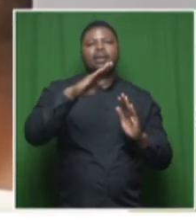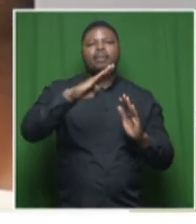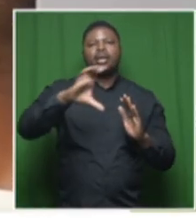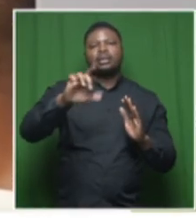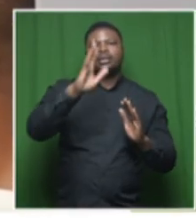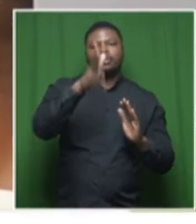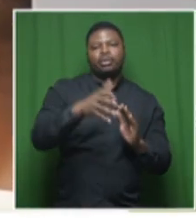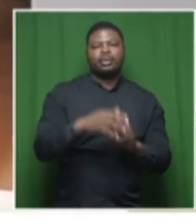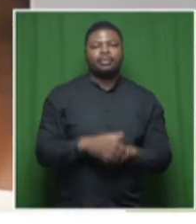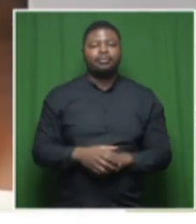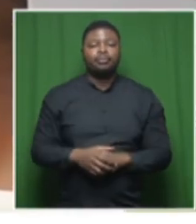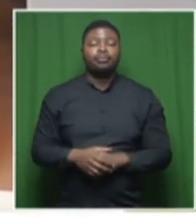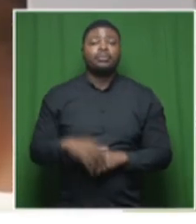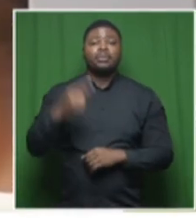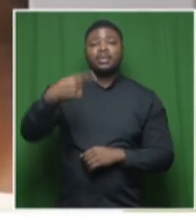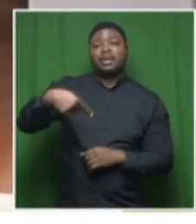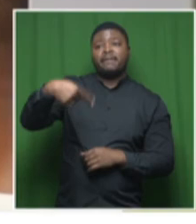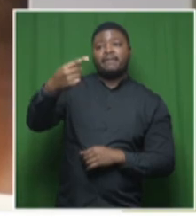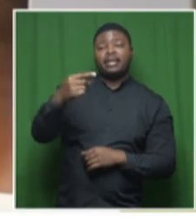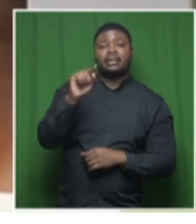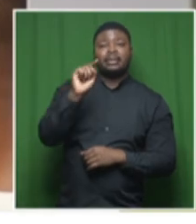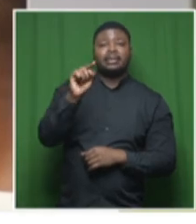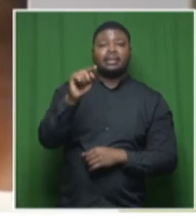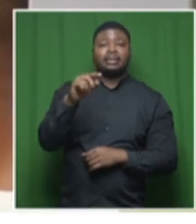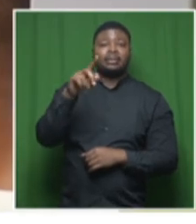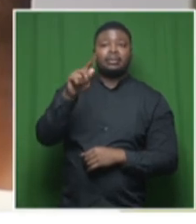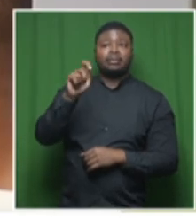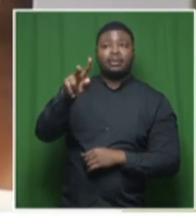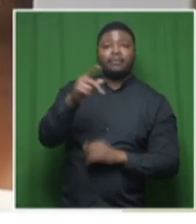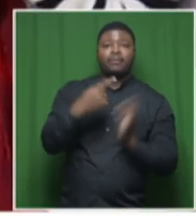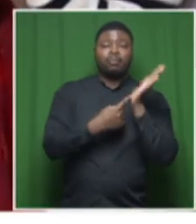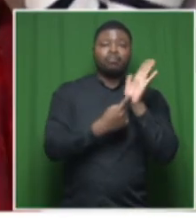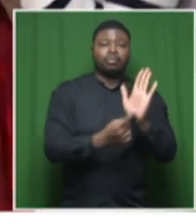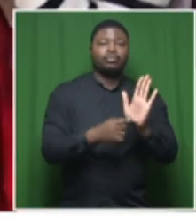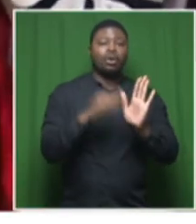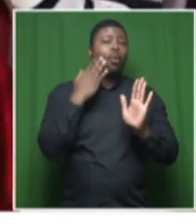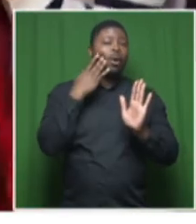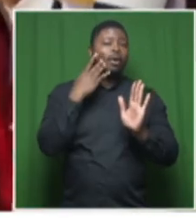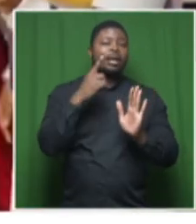The first film will air on TV screens early next year.